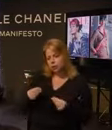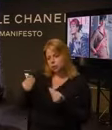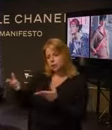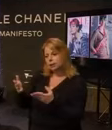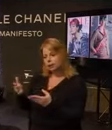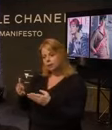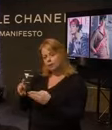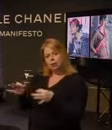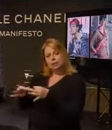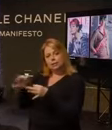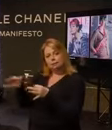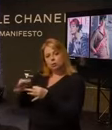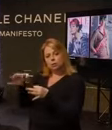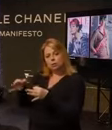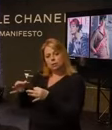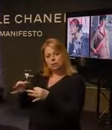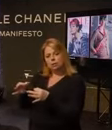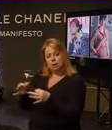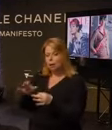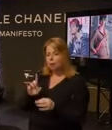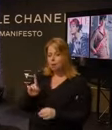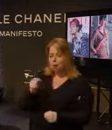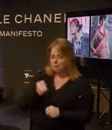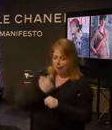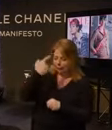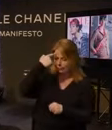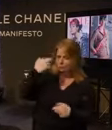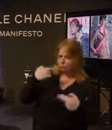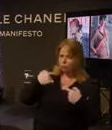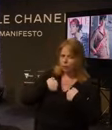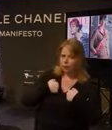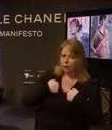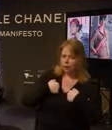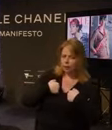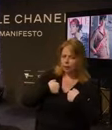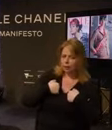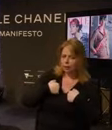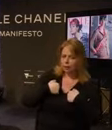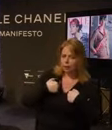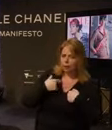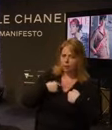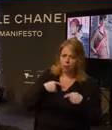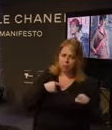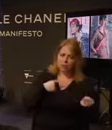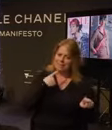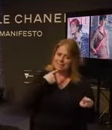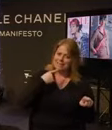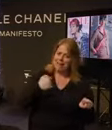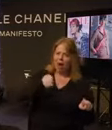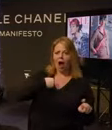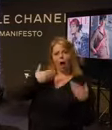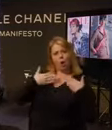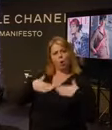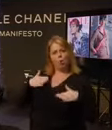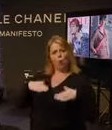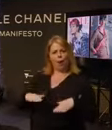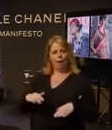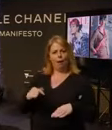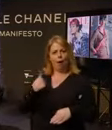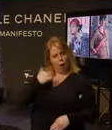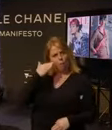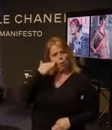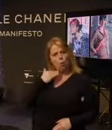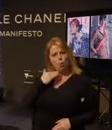But it makes sense to me, as because she foregrounded the fact that it was her as the wearer, her as the woman, this is how